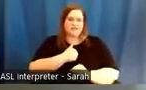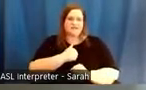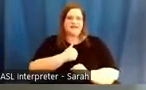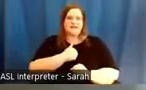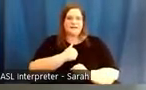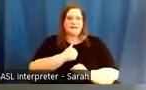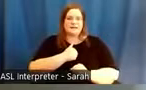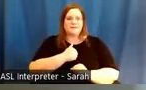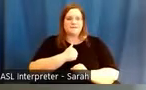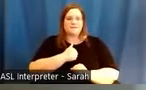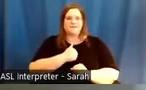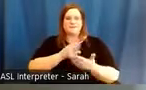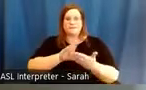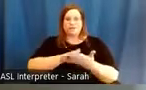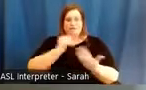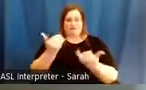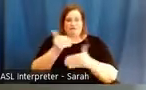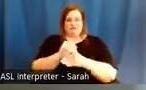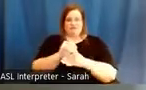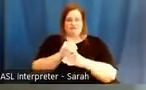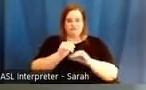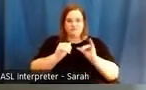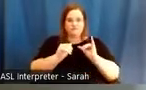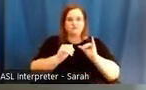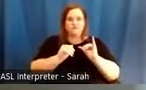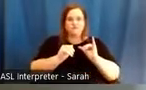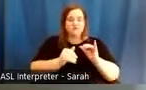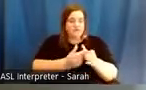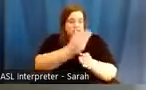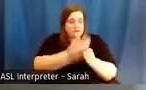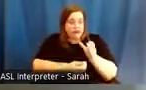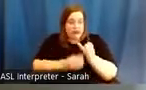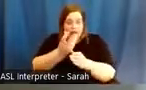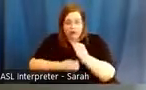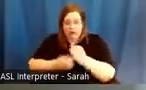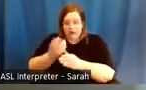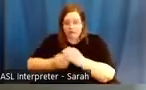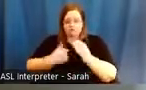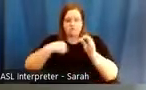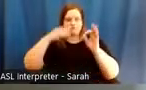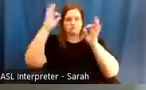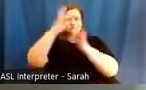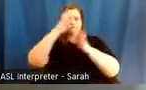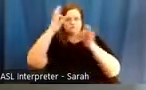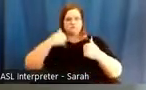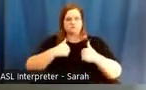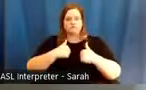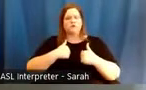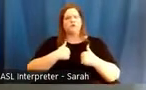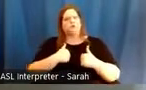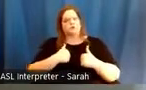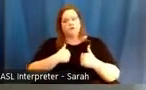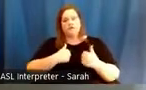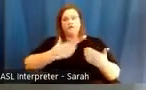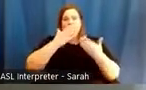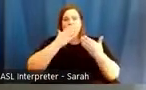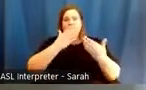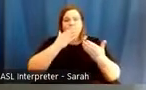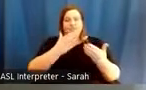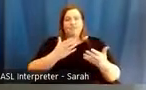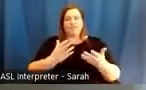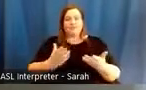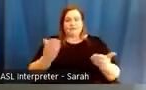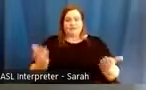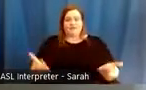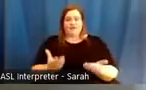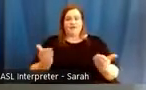and learning tonight, like, wow, there's gaps that I wasn't even aware of. So I am extraordinarily grateful to be sitting here and